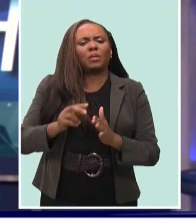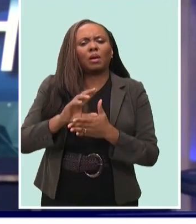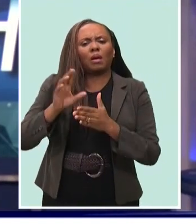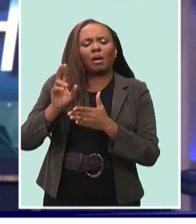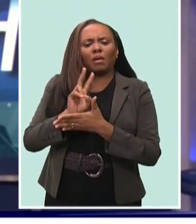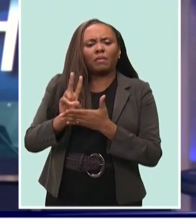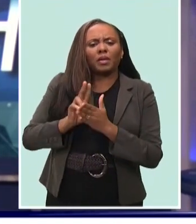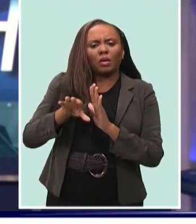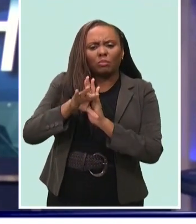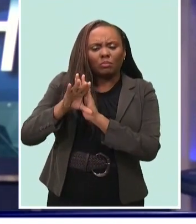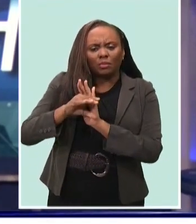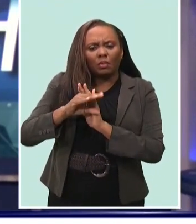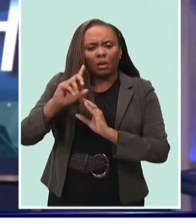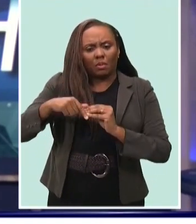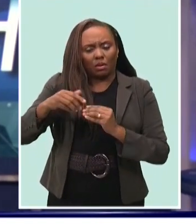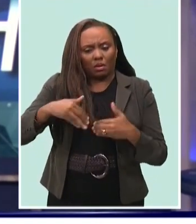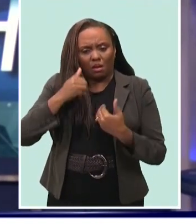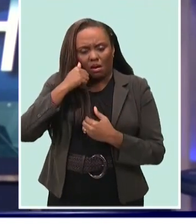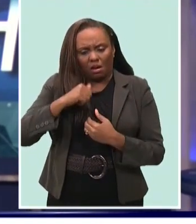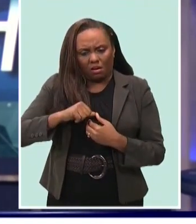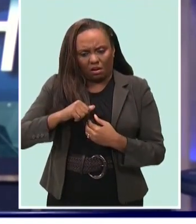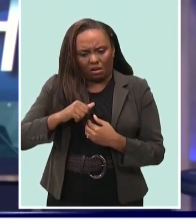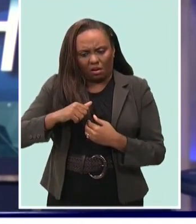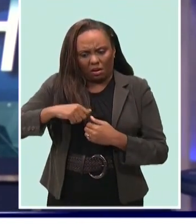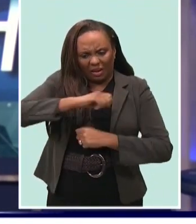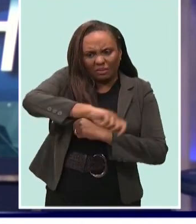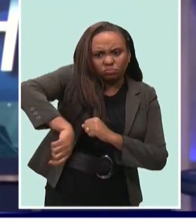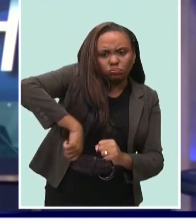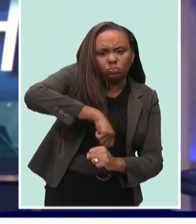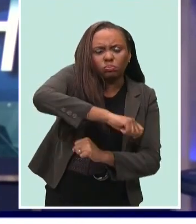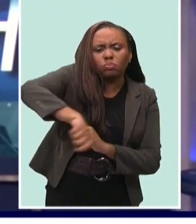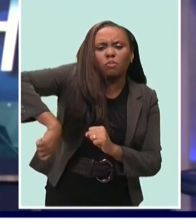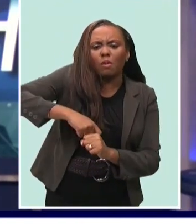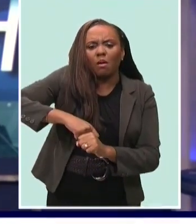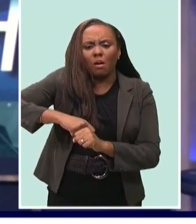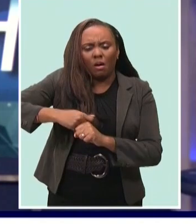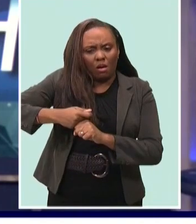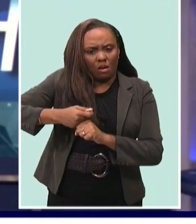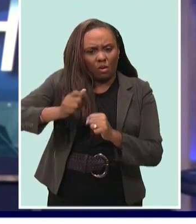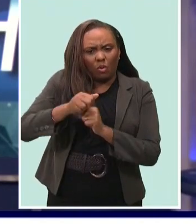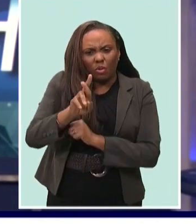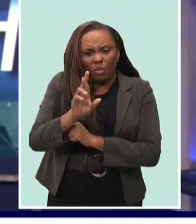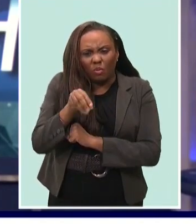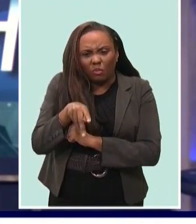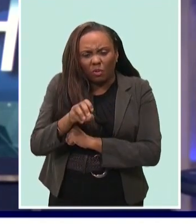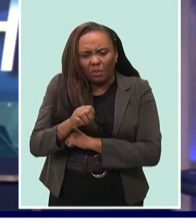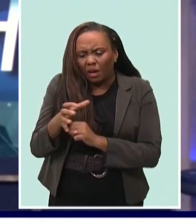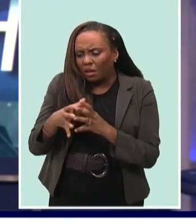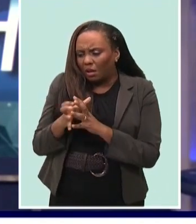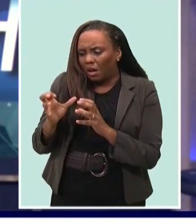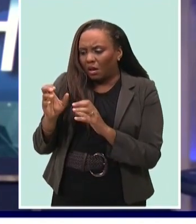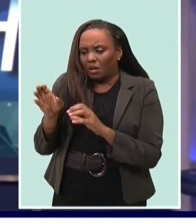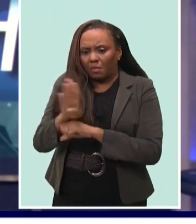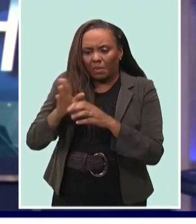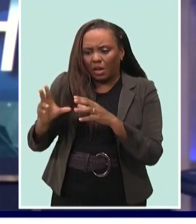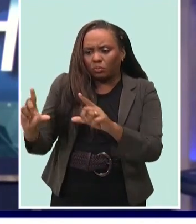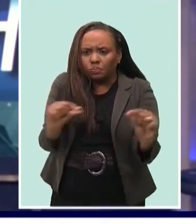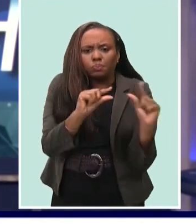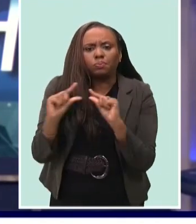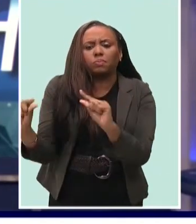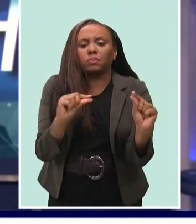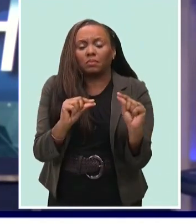around the neck and waist went viral over the weekend, the phenomenon of exorcism has been on the lips of many Barbadians.